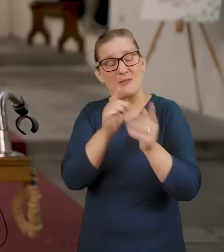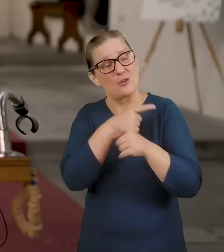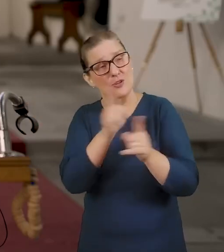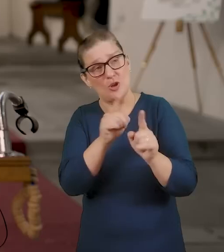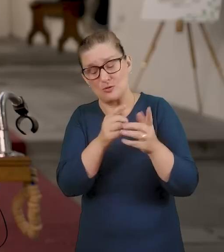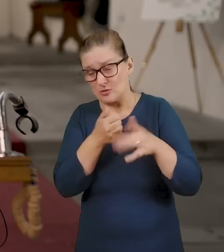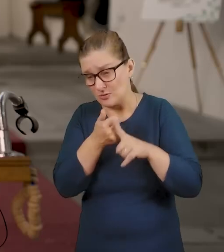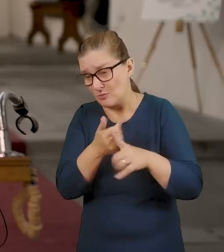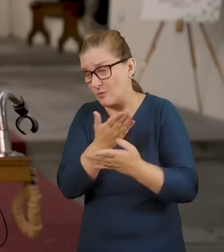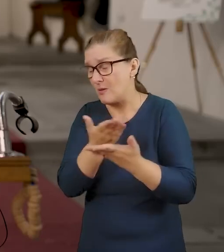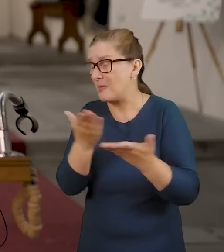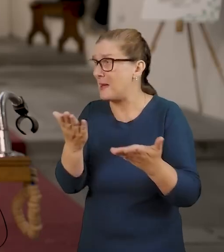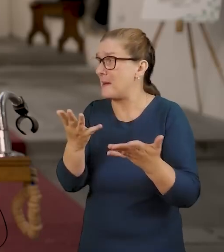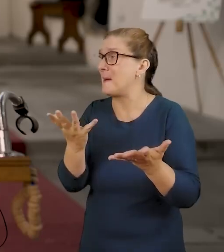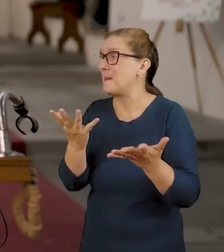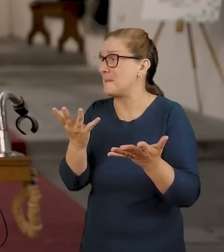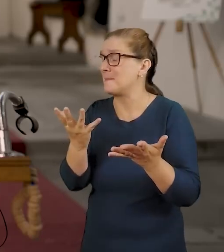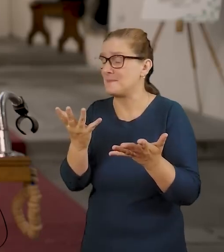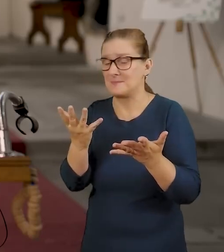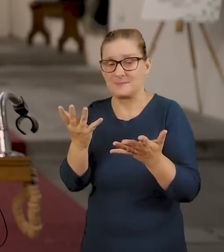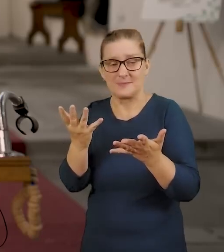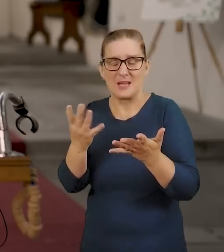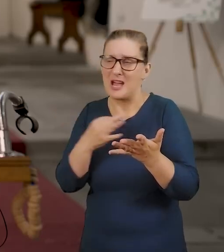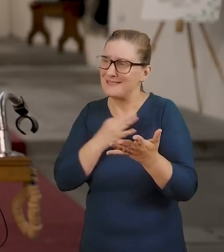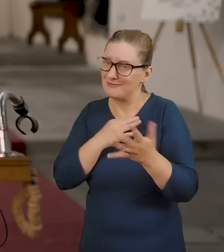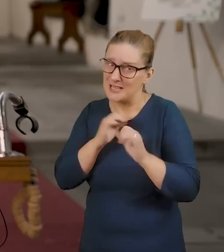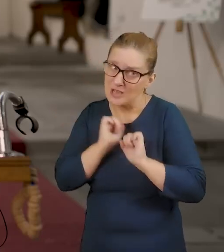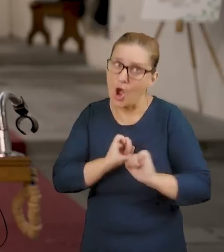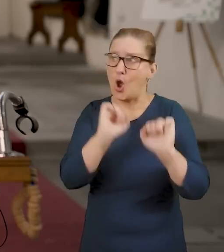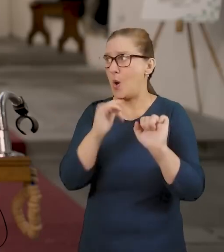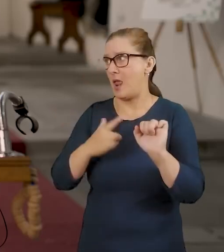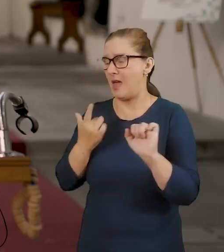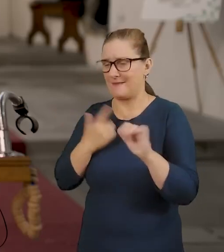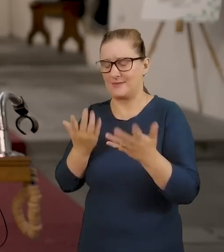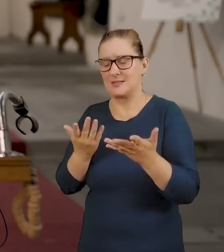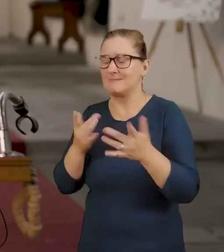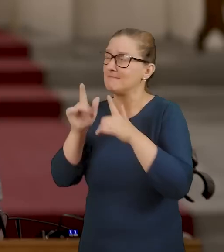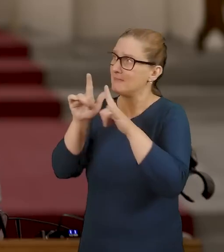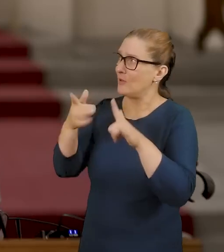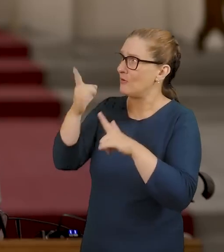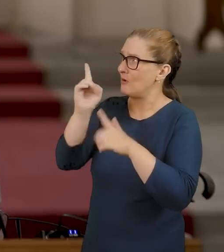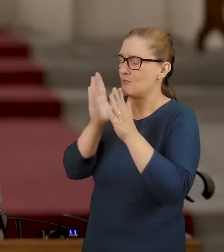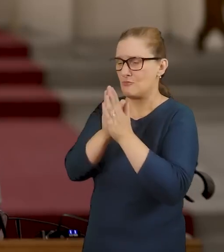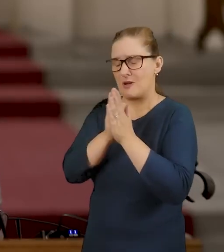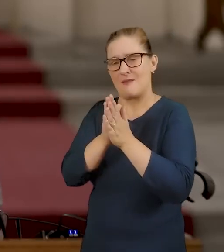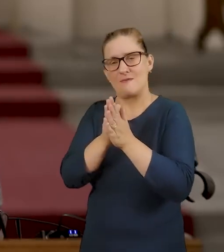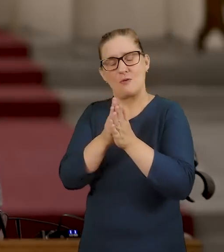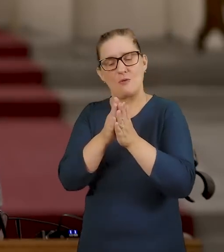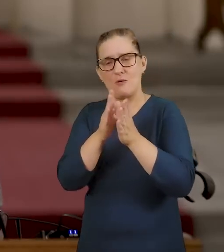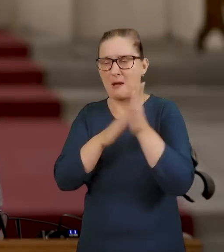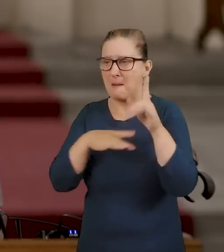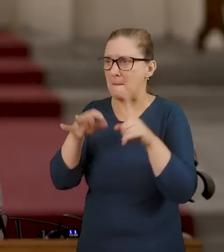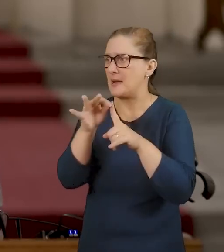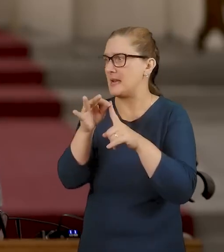and support people facing adversity, many of whom risk their own lives in so doing. Lord God, we pray for our